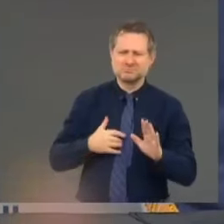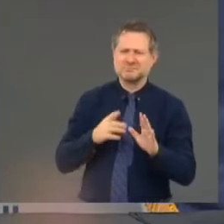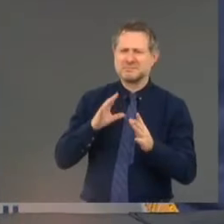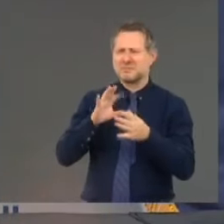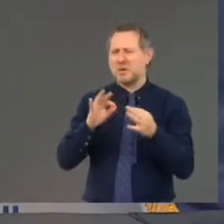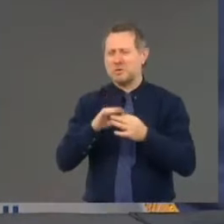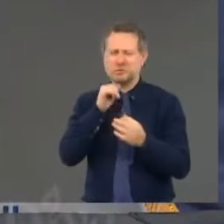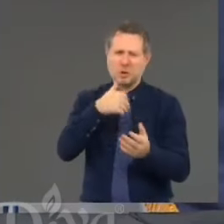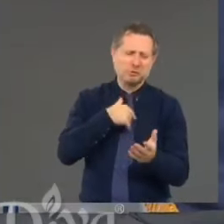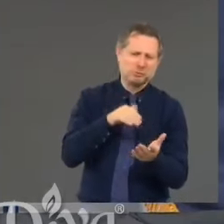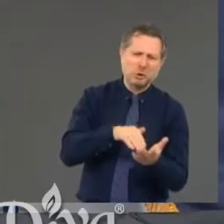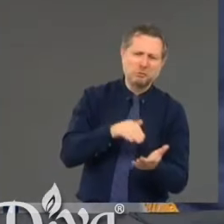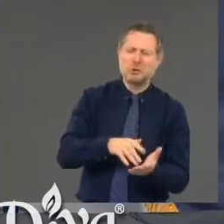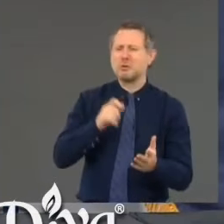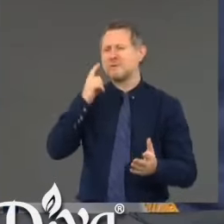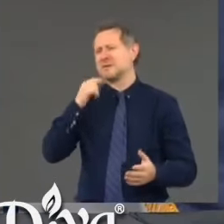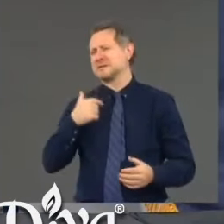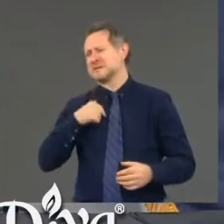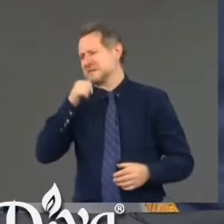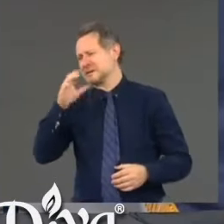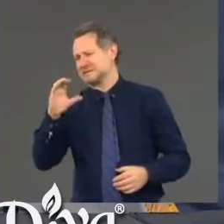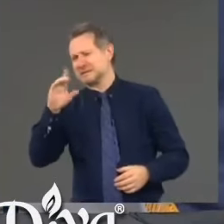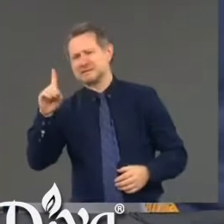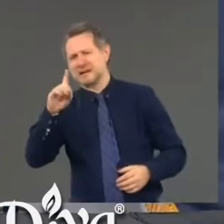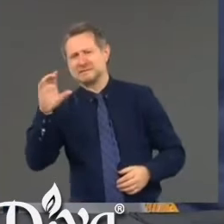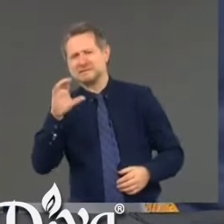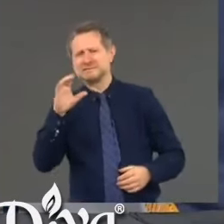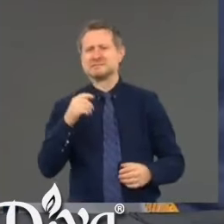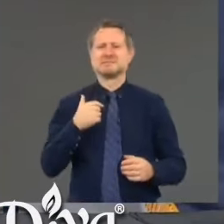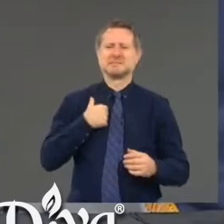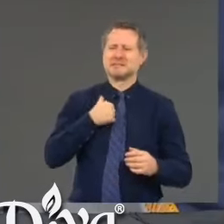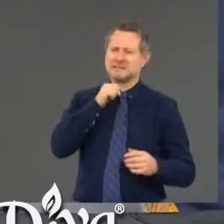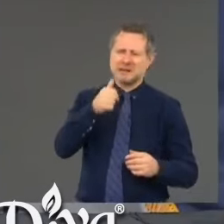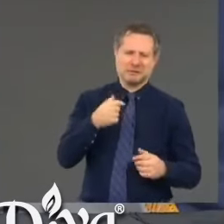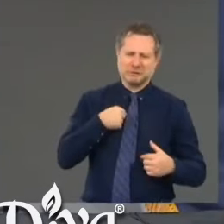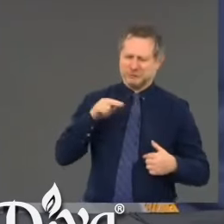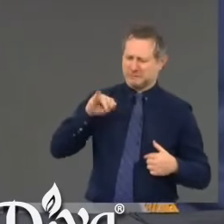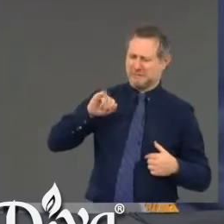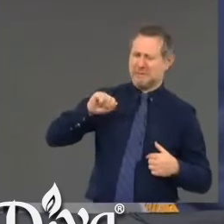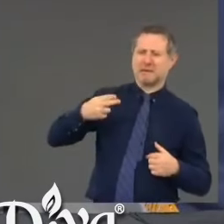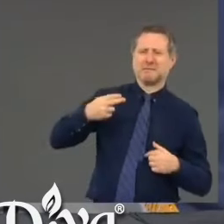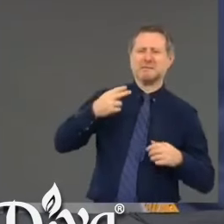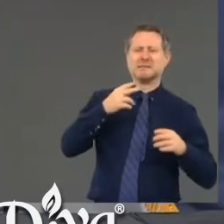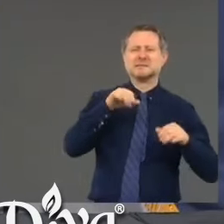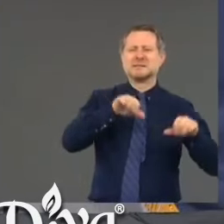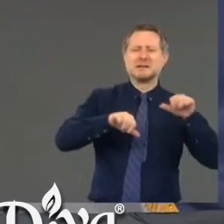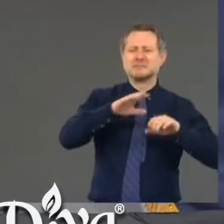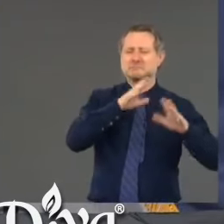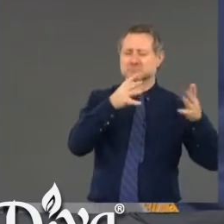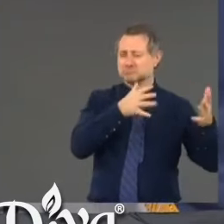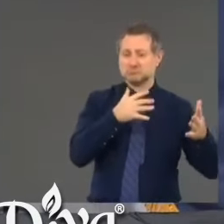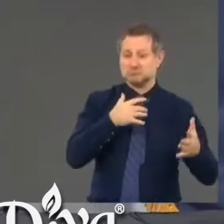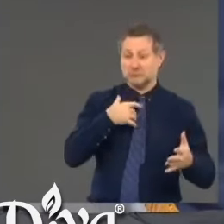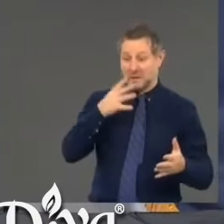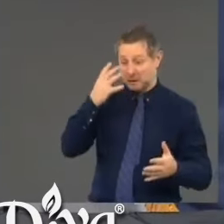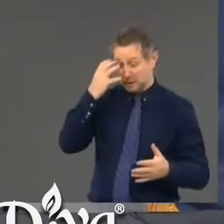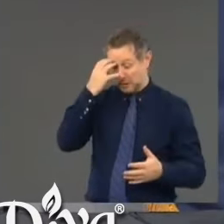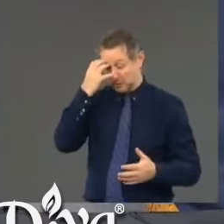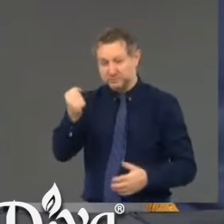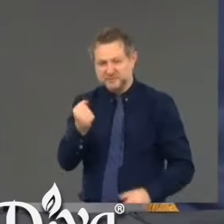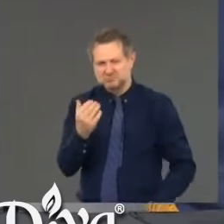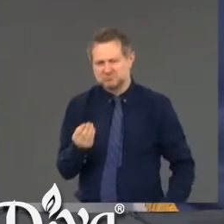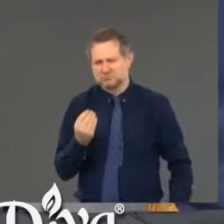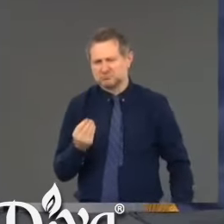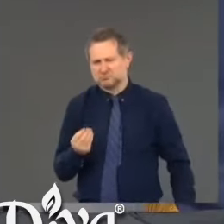not the CDC. I'm not NIH. I'm not any of these things. But just common sense, that would be the question I would put